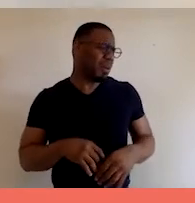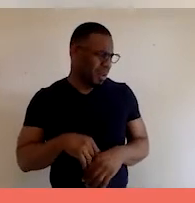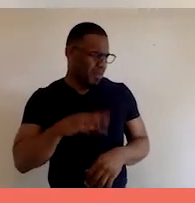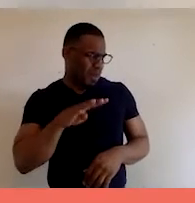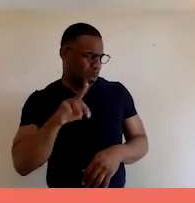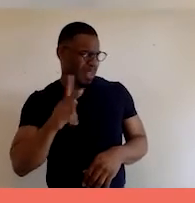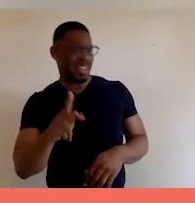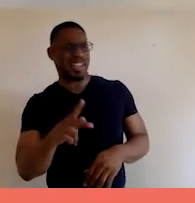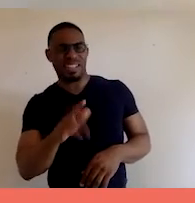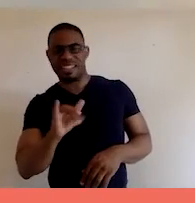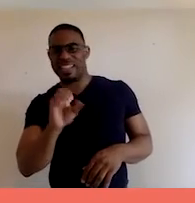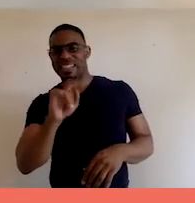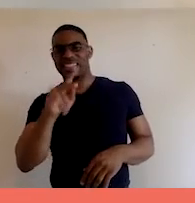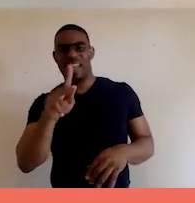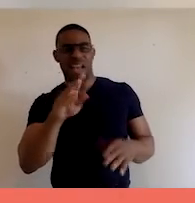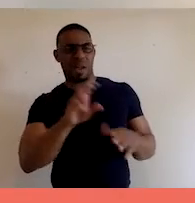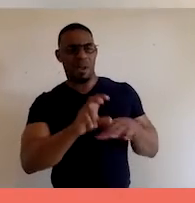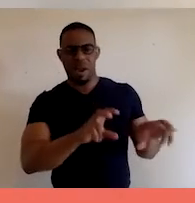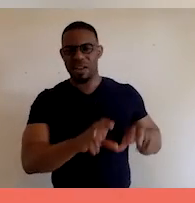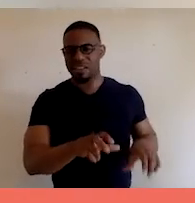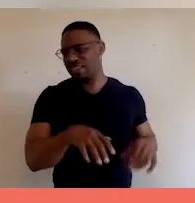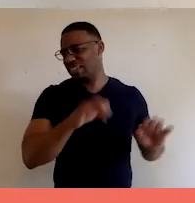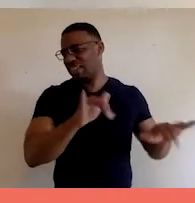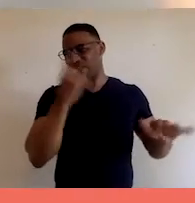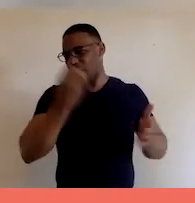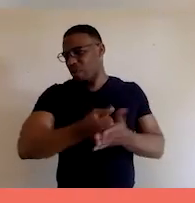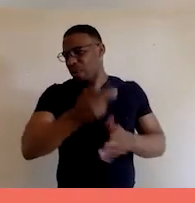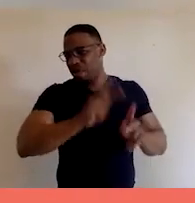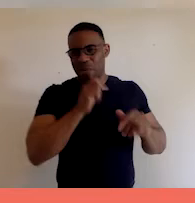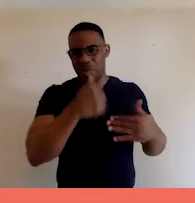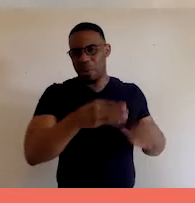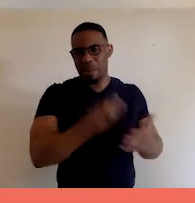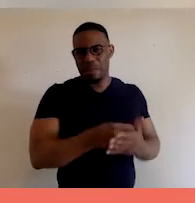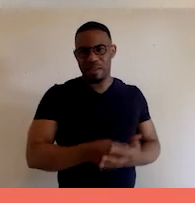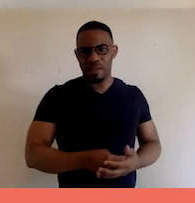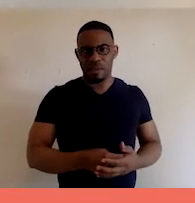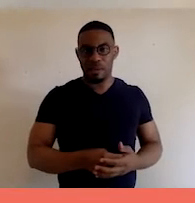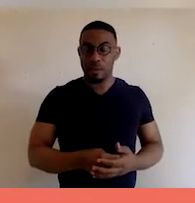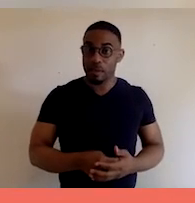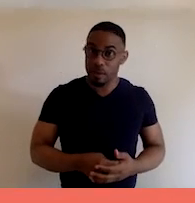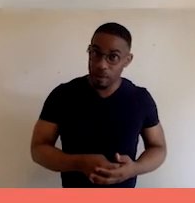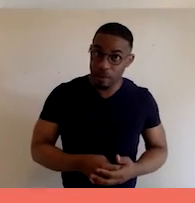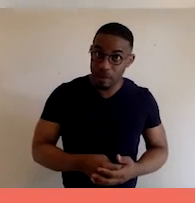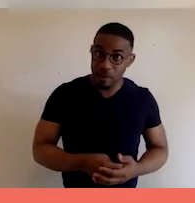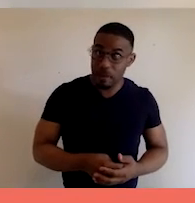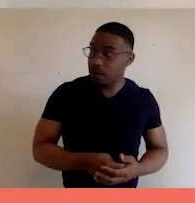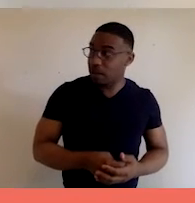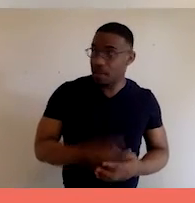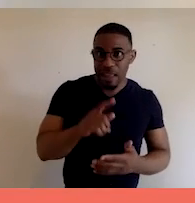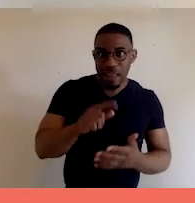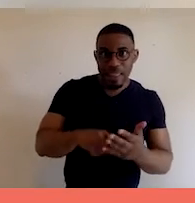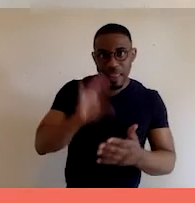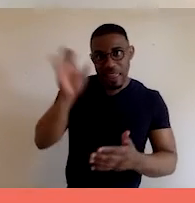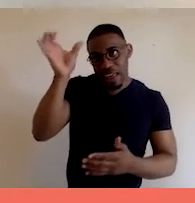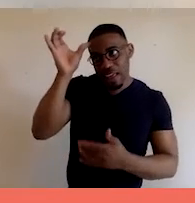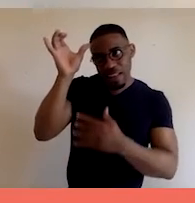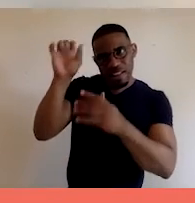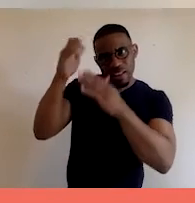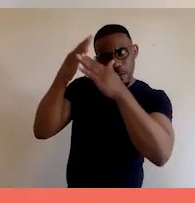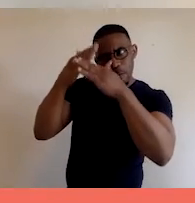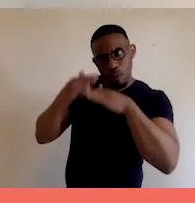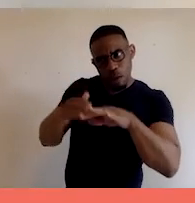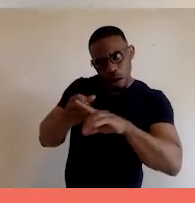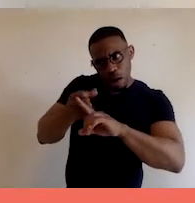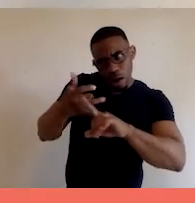401k, that's the stock market. You know, that's for rich folks to lose their money. These concepts need to be broken down